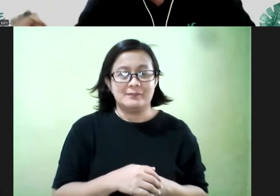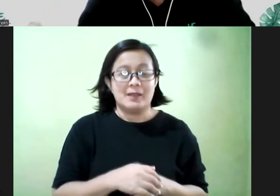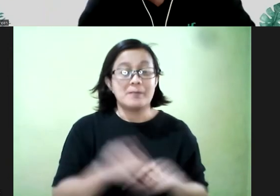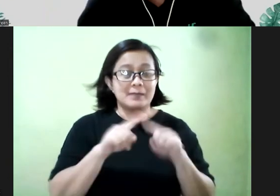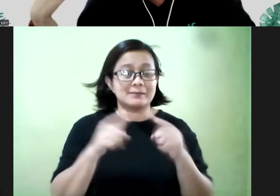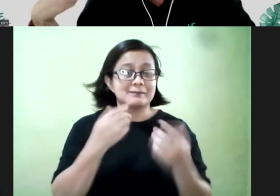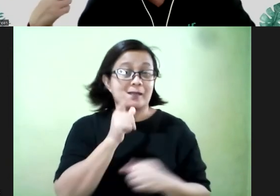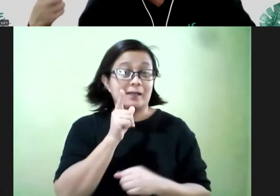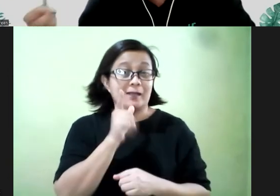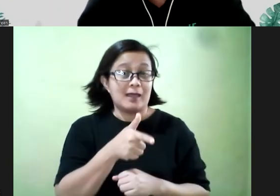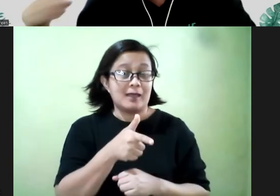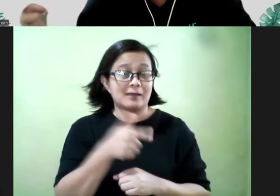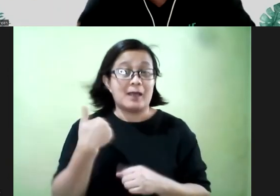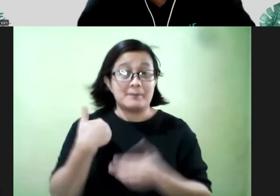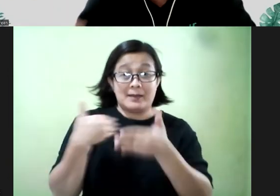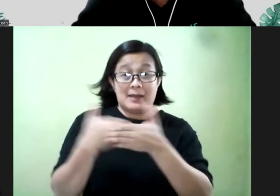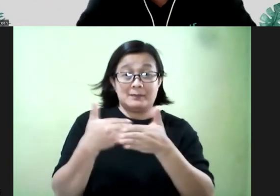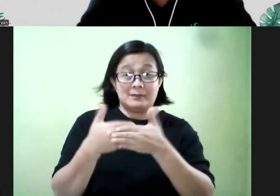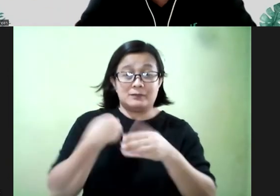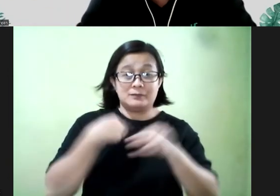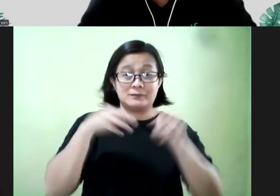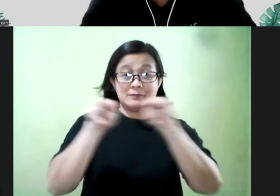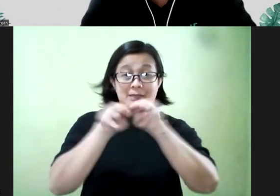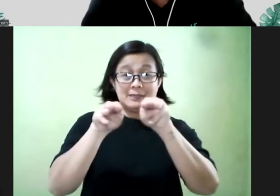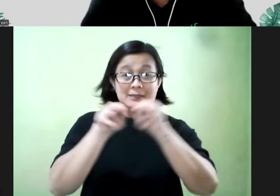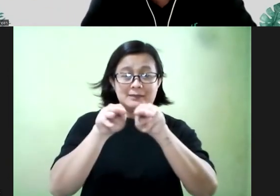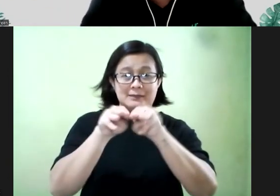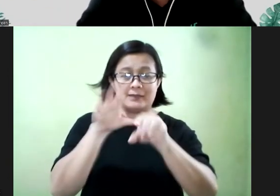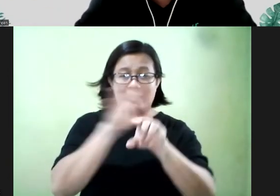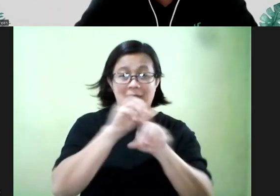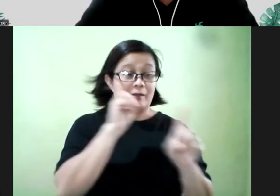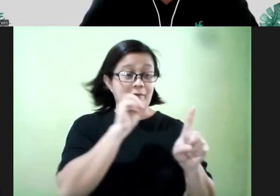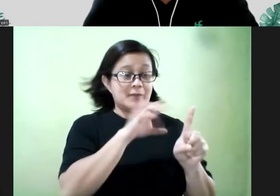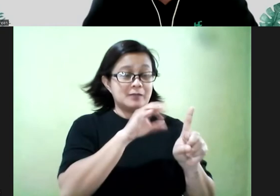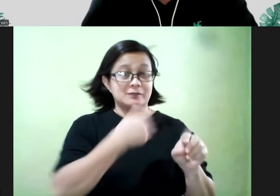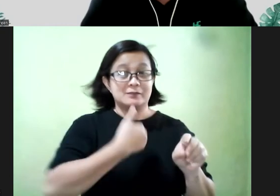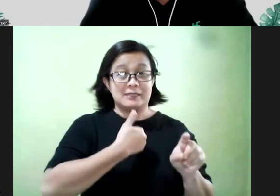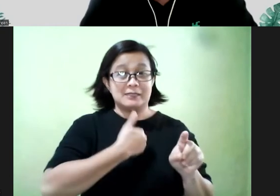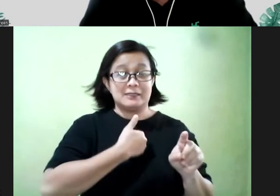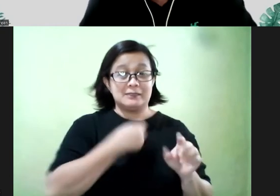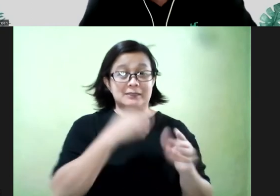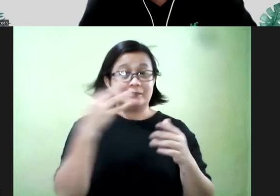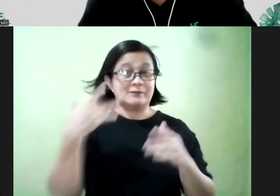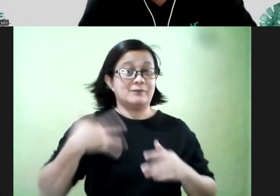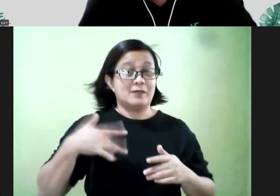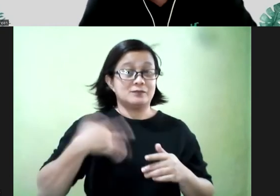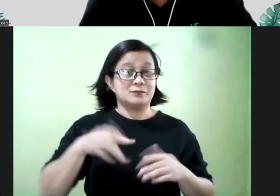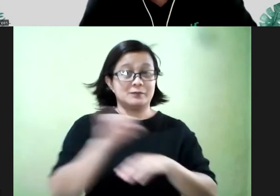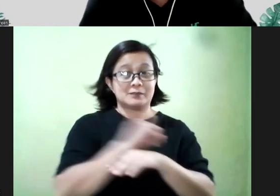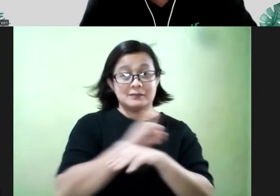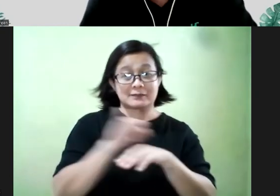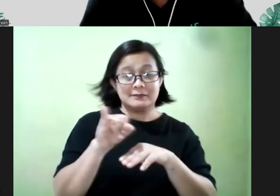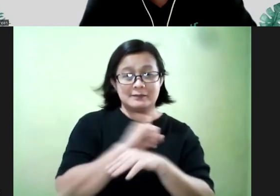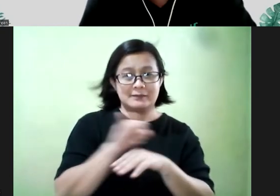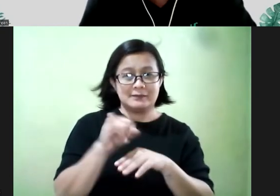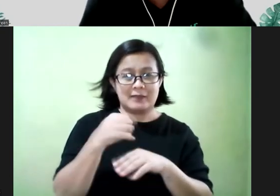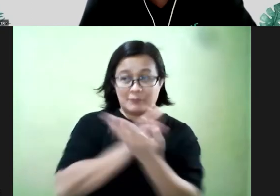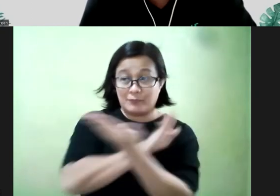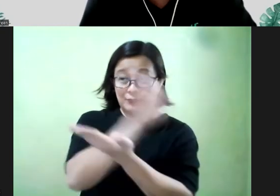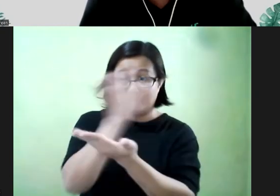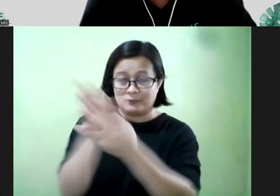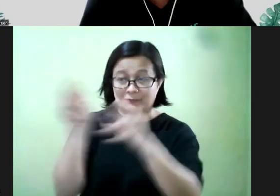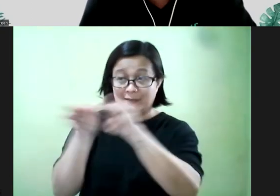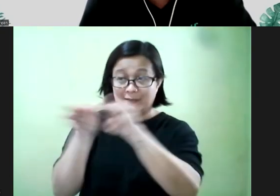very near Marikina, and I exposed myself again to the fashion industry. So we went to Marikina, I learned how to do my